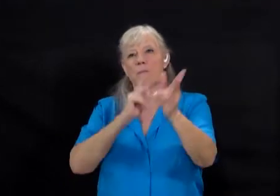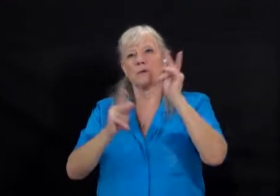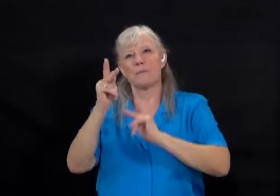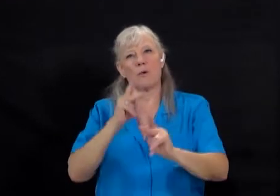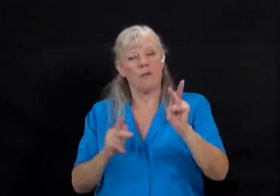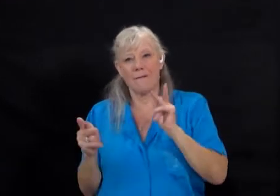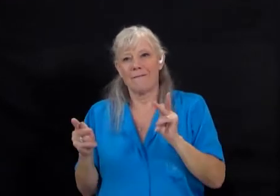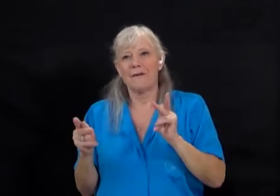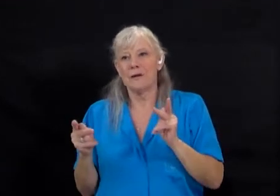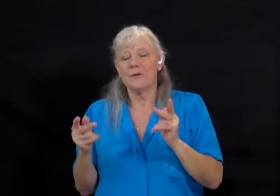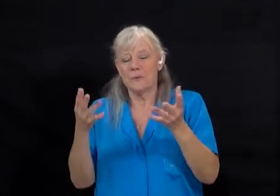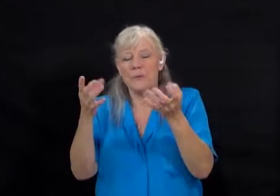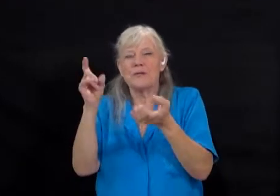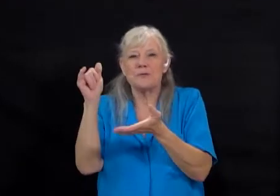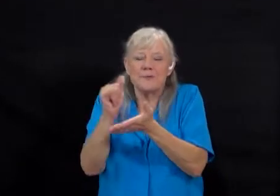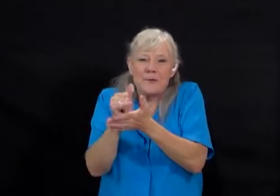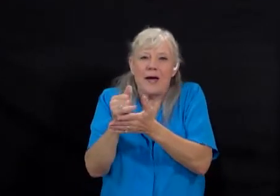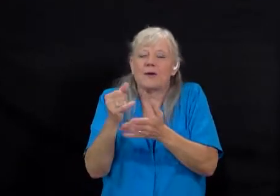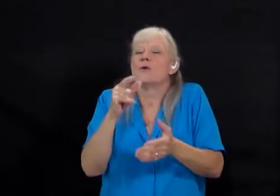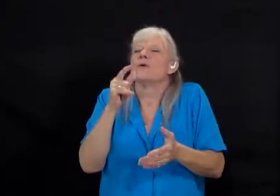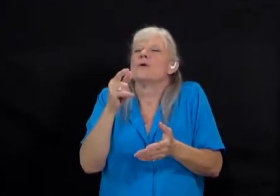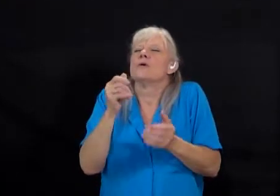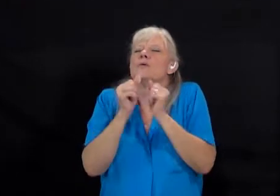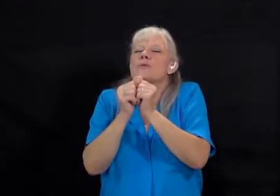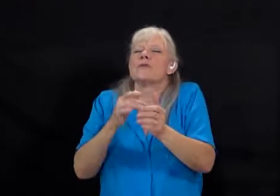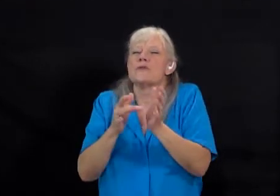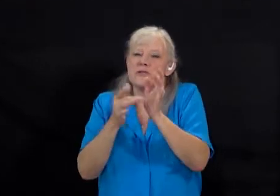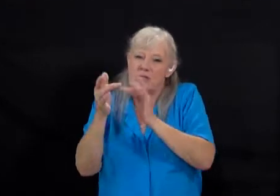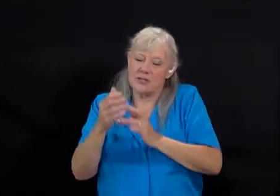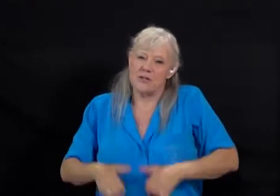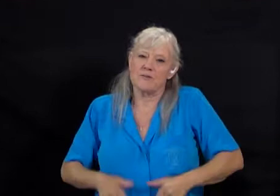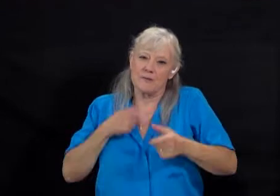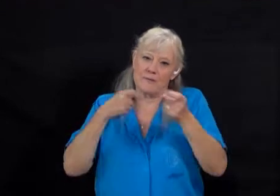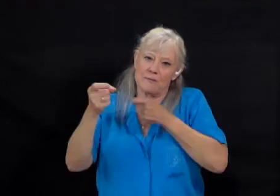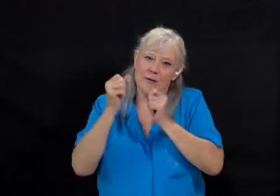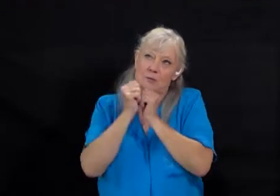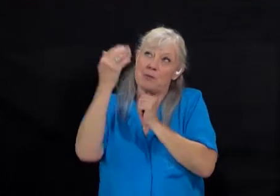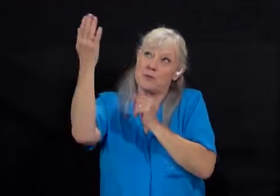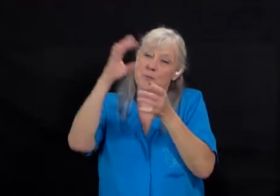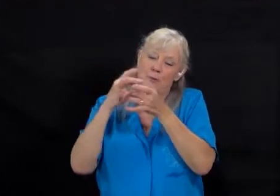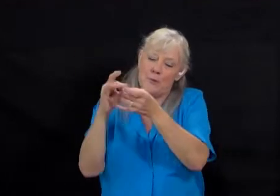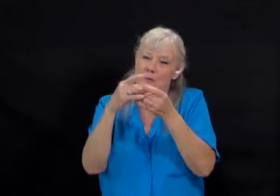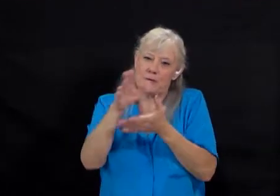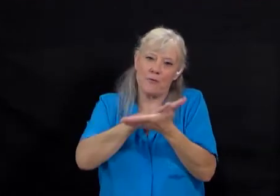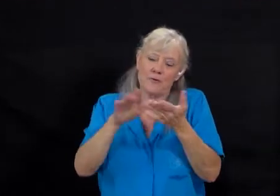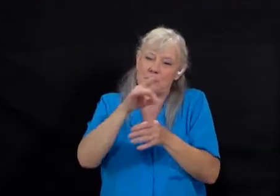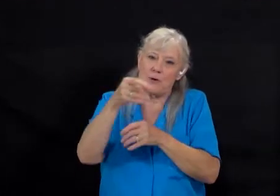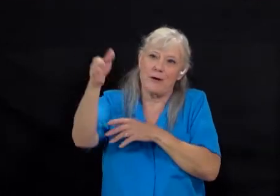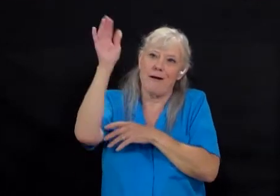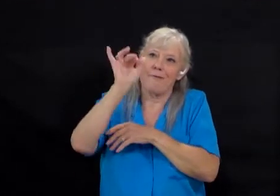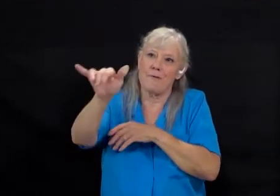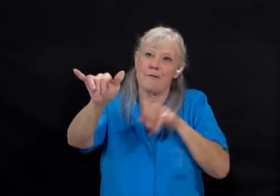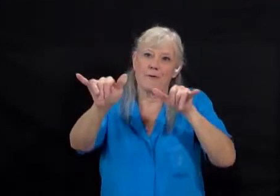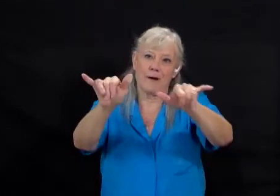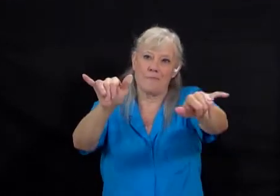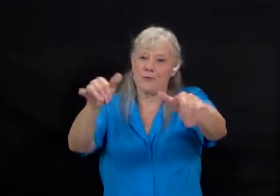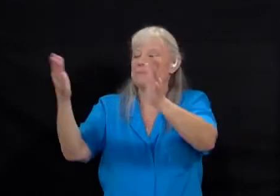Jesus Christ, your Son, who lives and reigns with you in the unity of the Holy Spirit, God forever and ever.